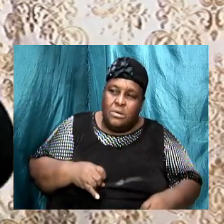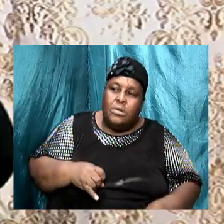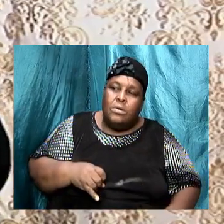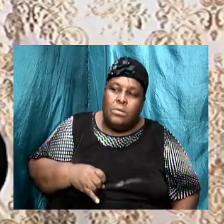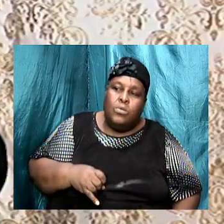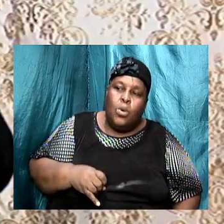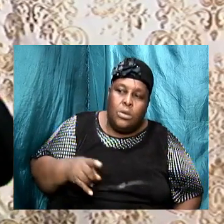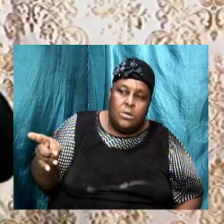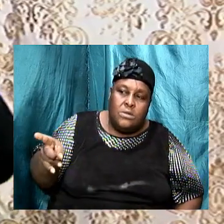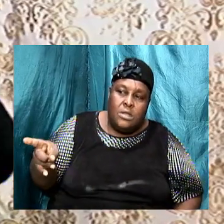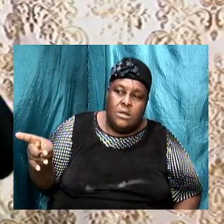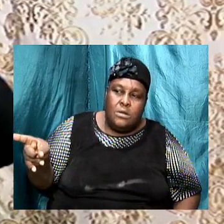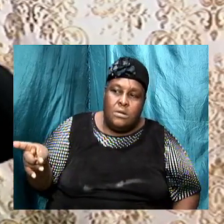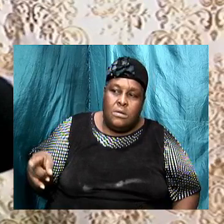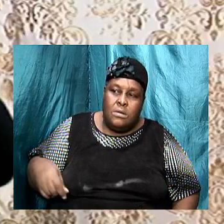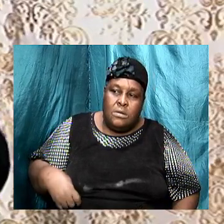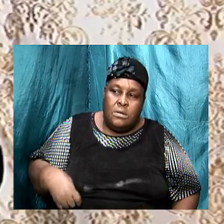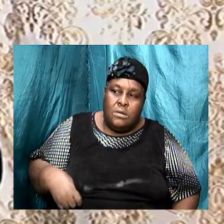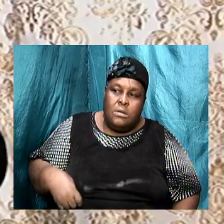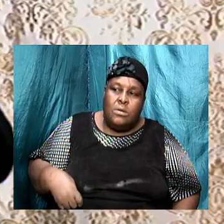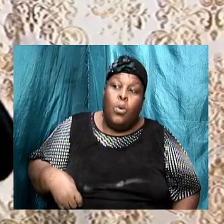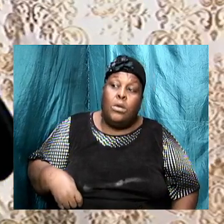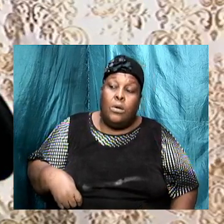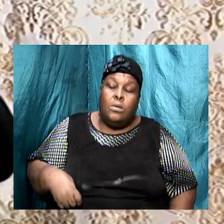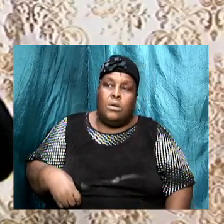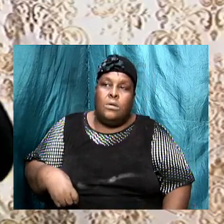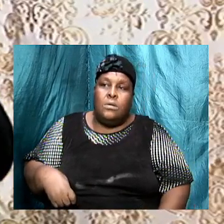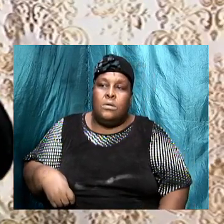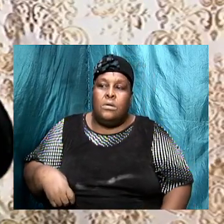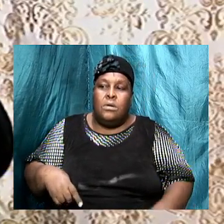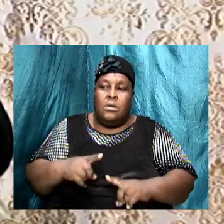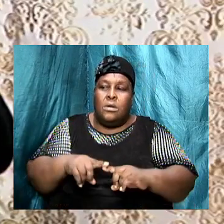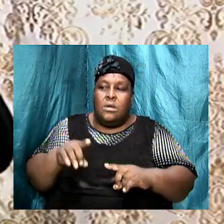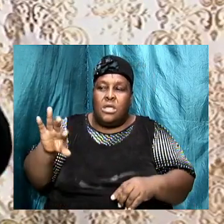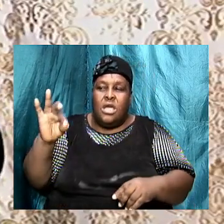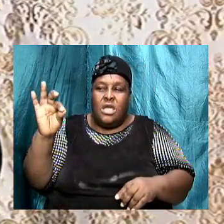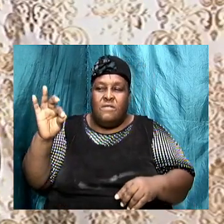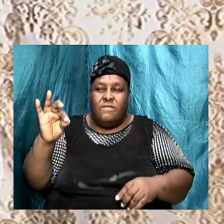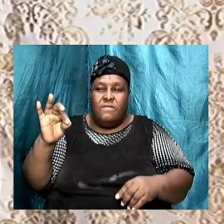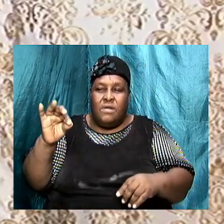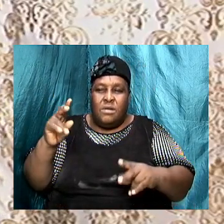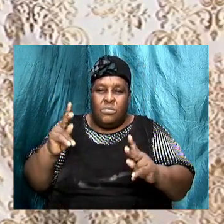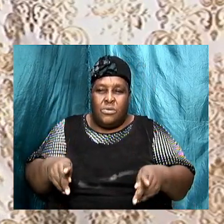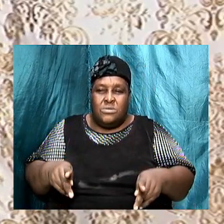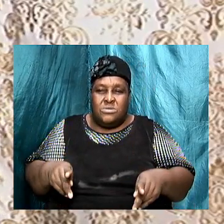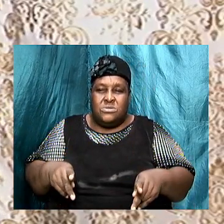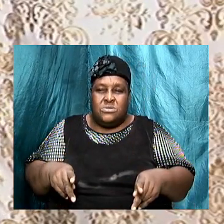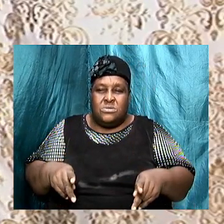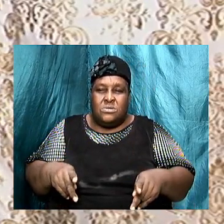this individual, after that, he said, look here, I can't find one of the persons.